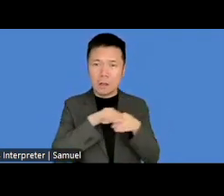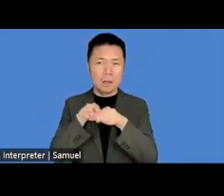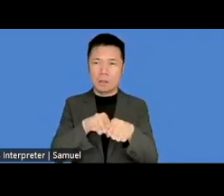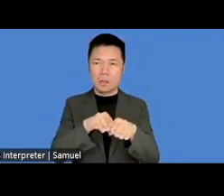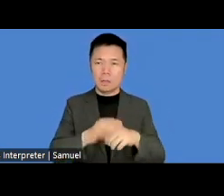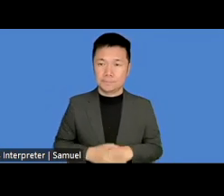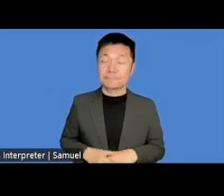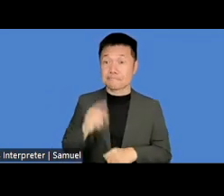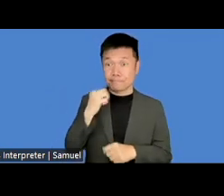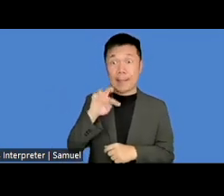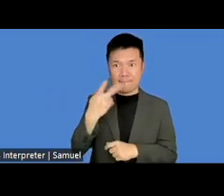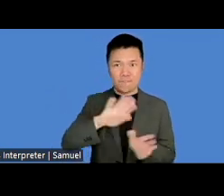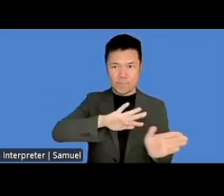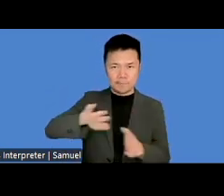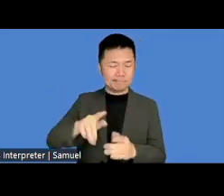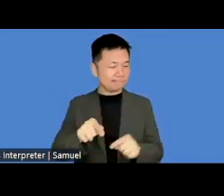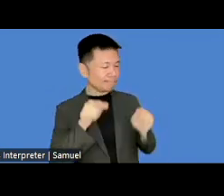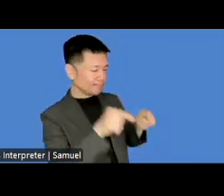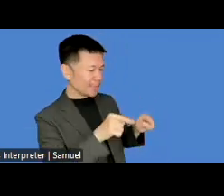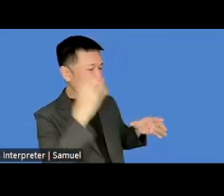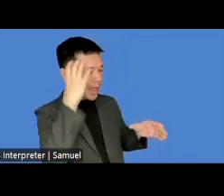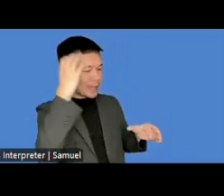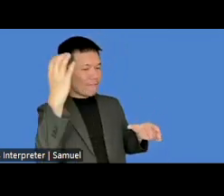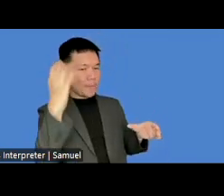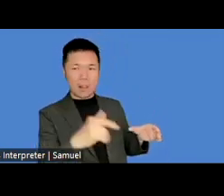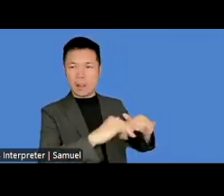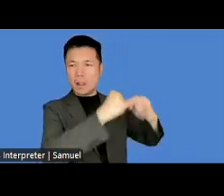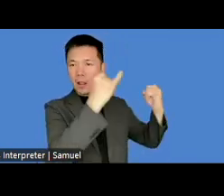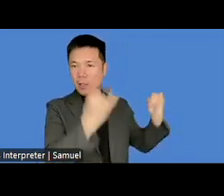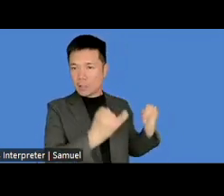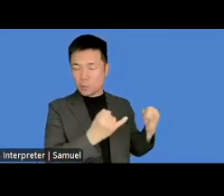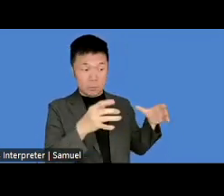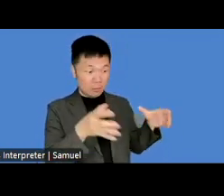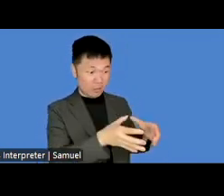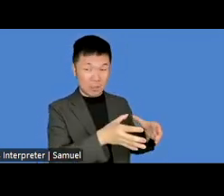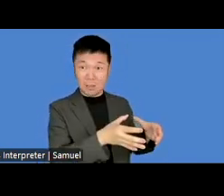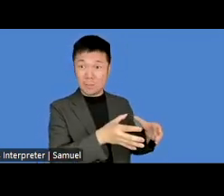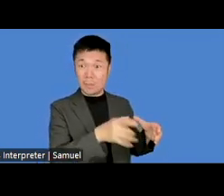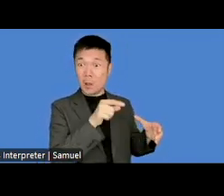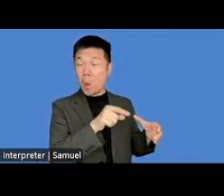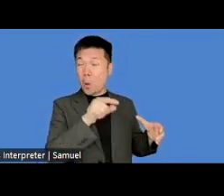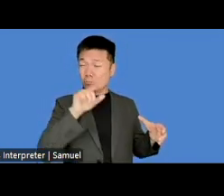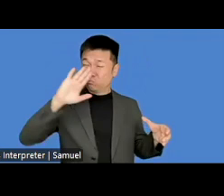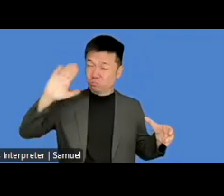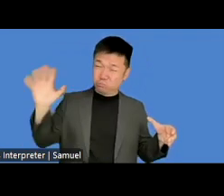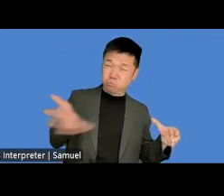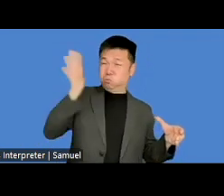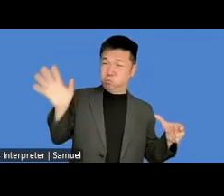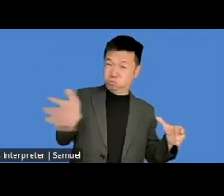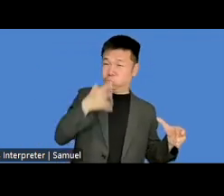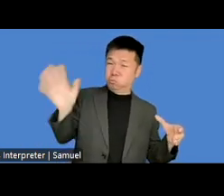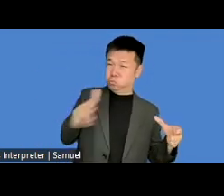the government. This was really bad, hit by the hurricane, and the institution was